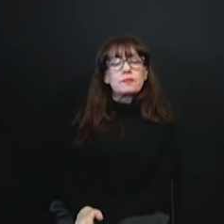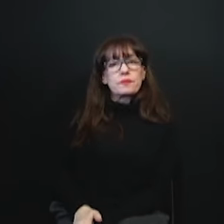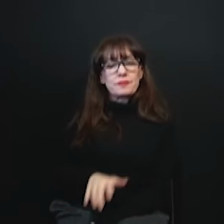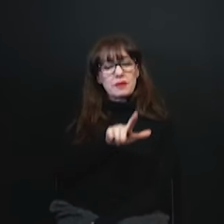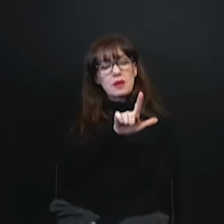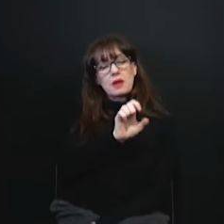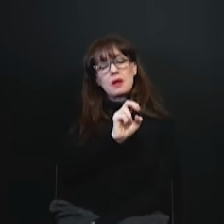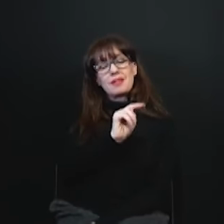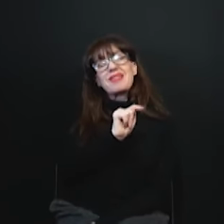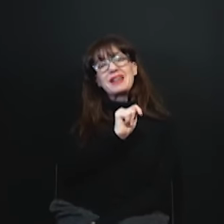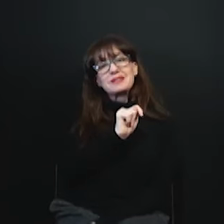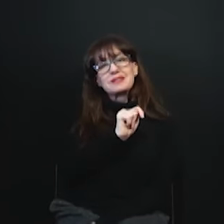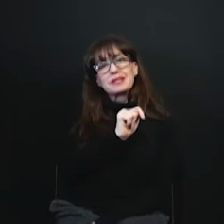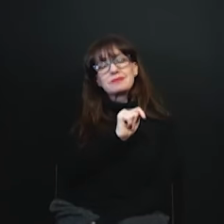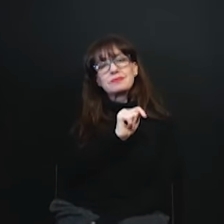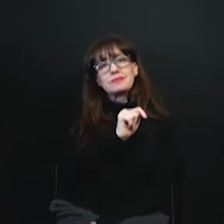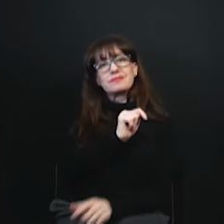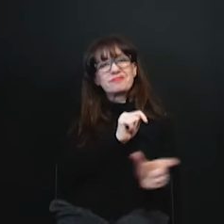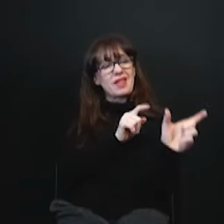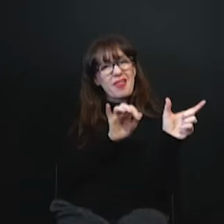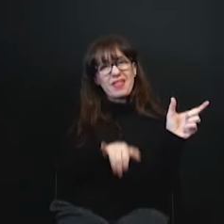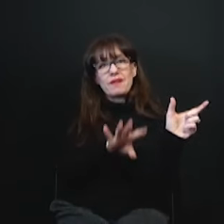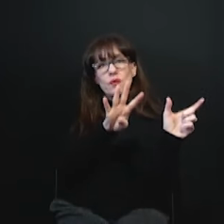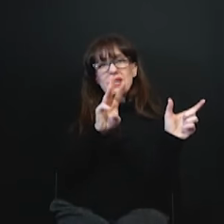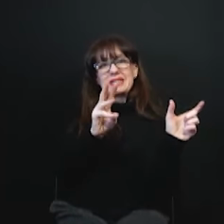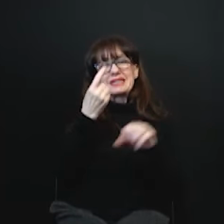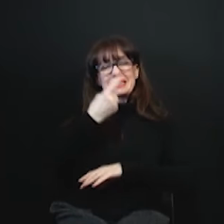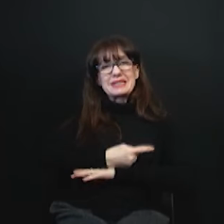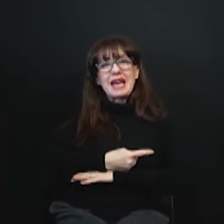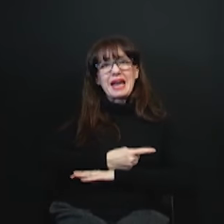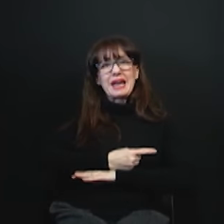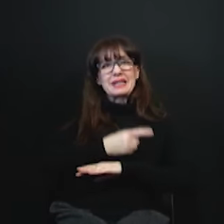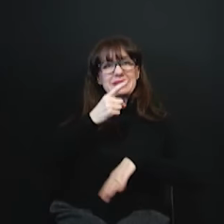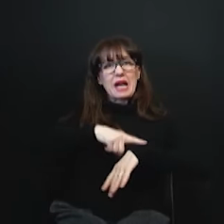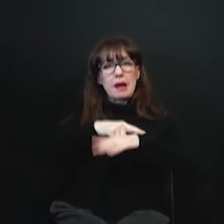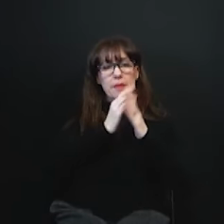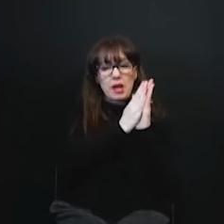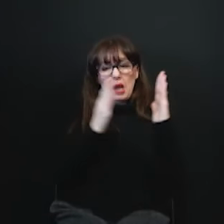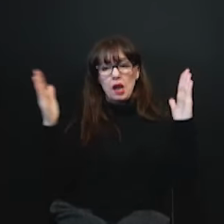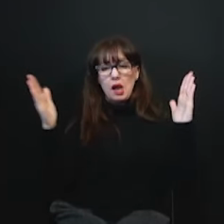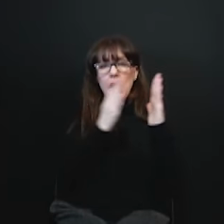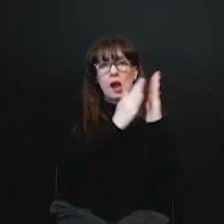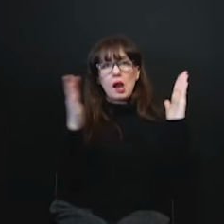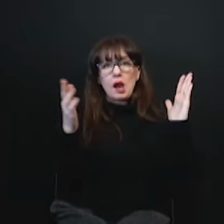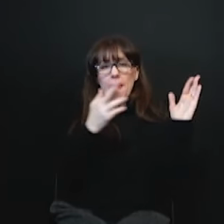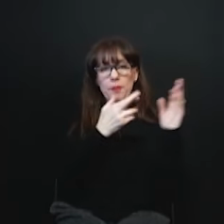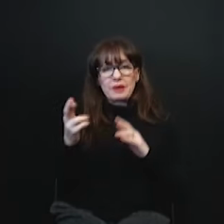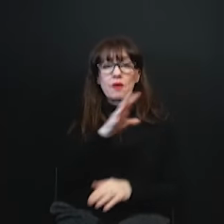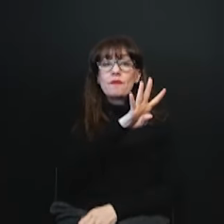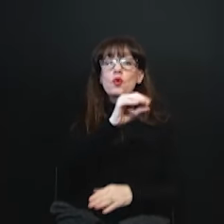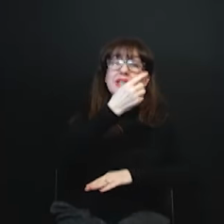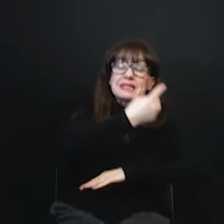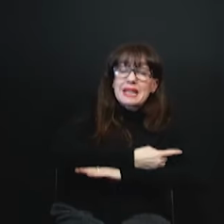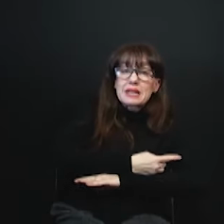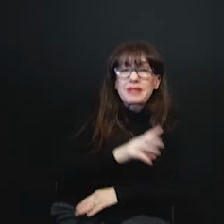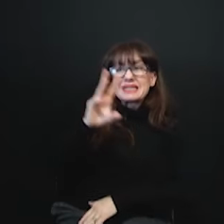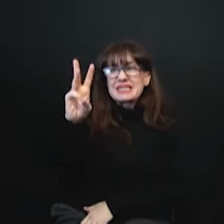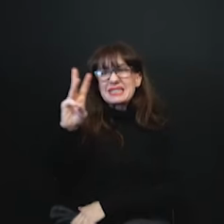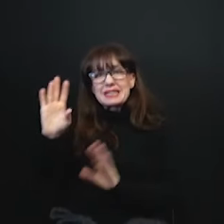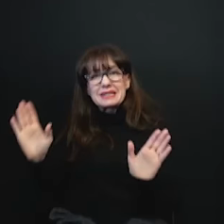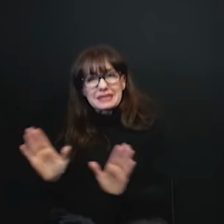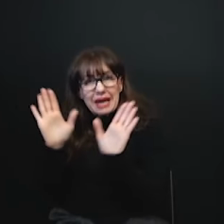Lent is this 46-day season of preparation. It's 40 days plus 6 Sundays. So